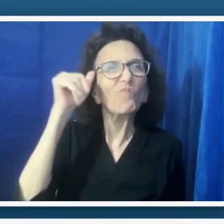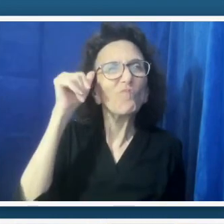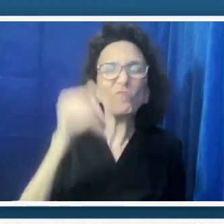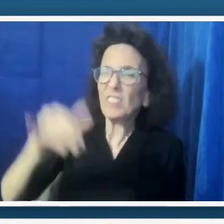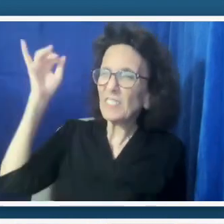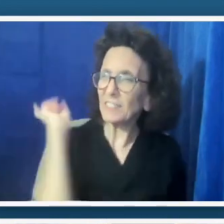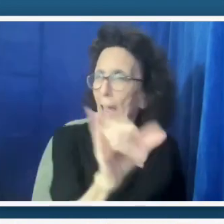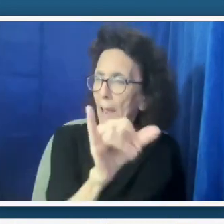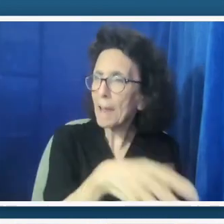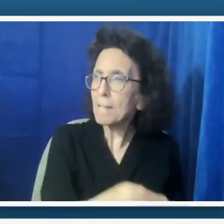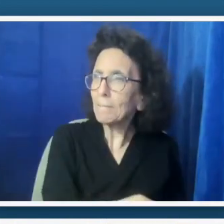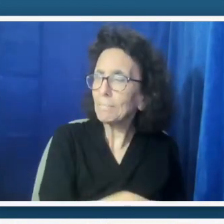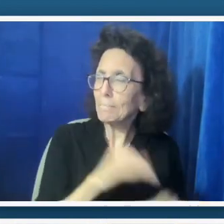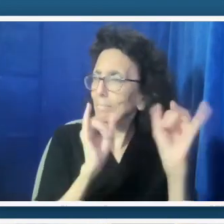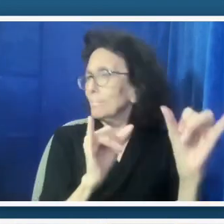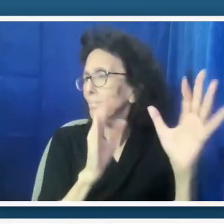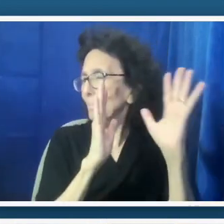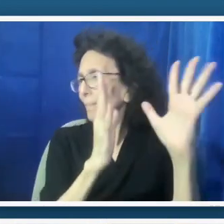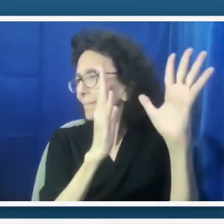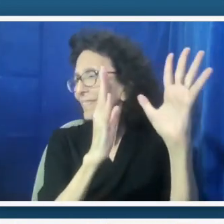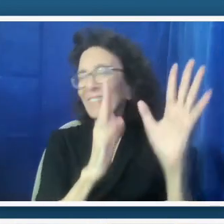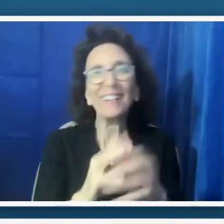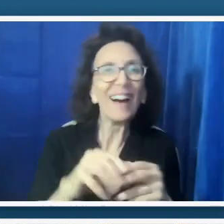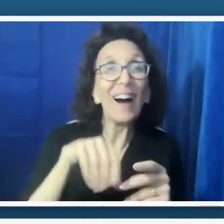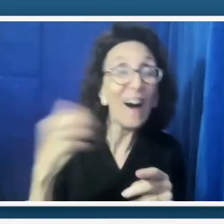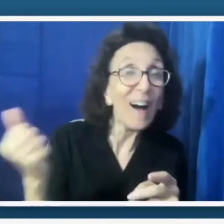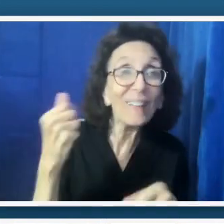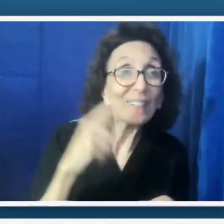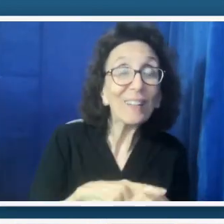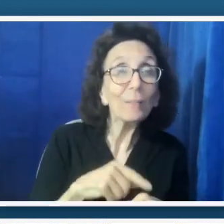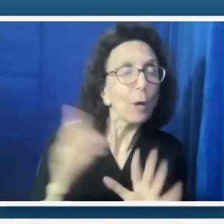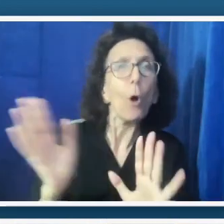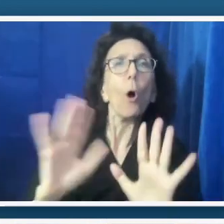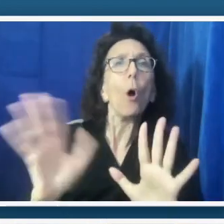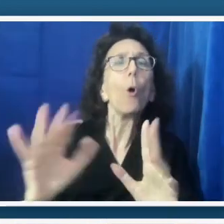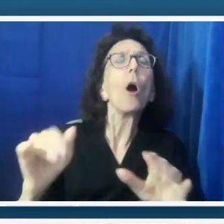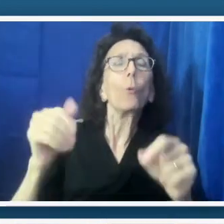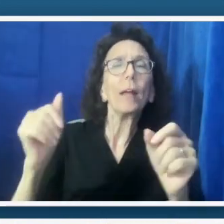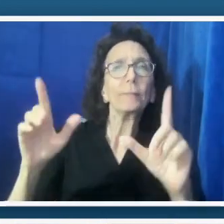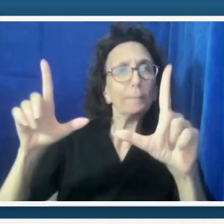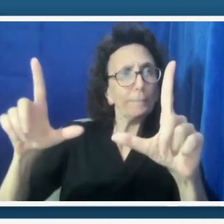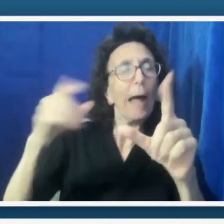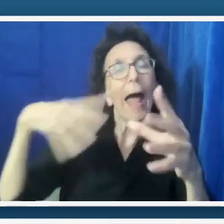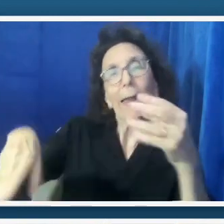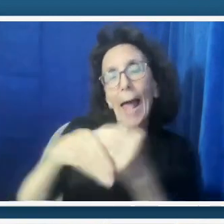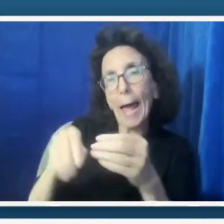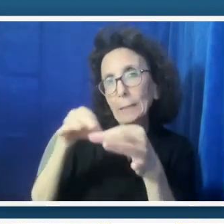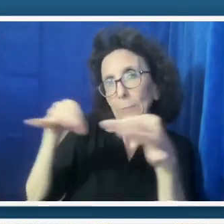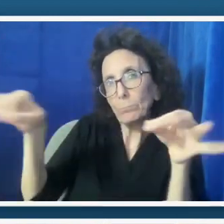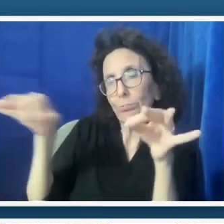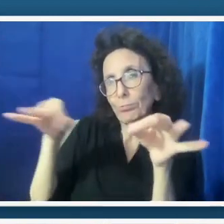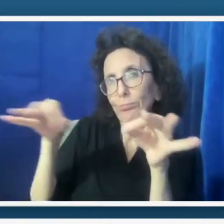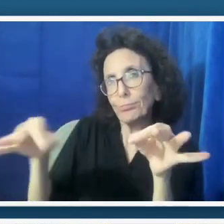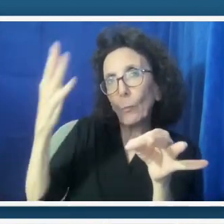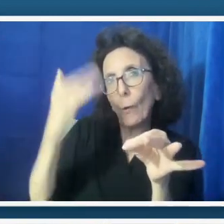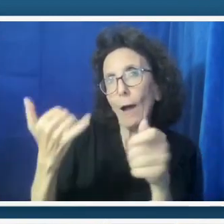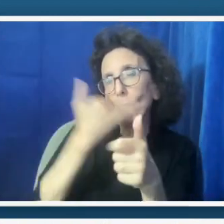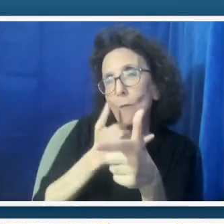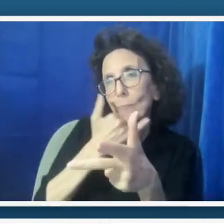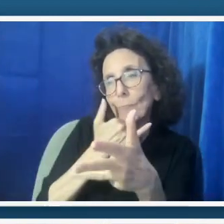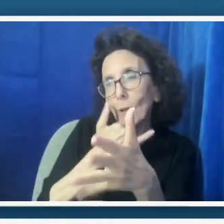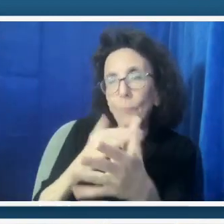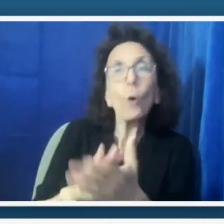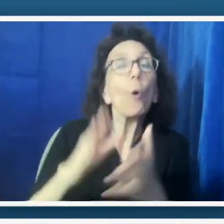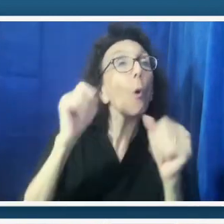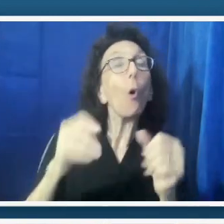up exactly as they were originally placed, to providing explanatory text alongside the images, to moving them